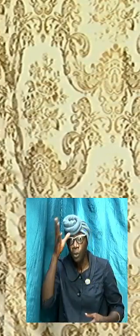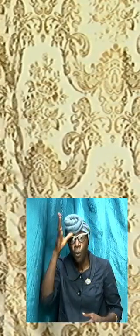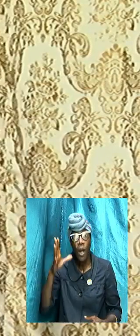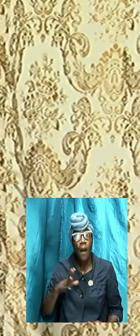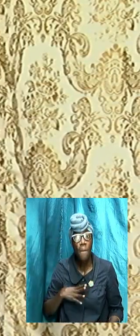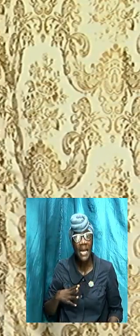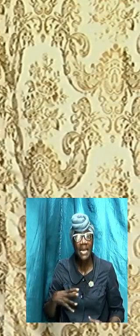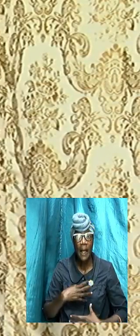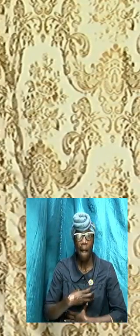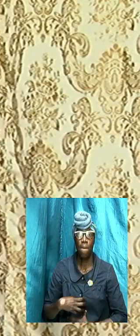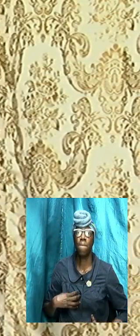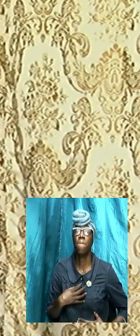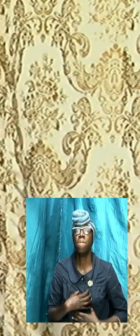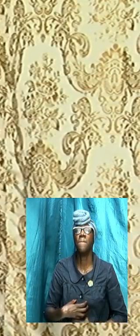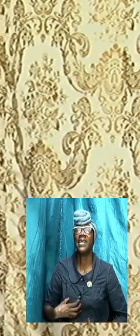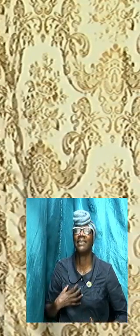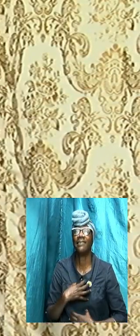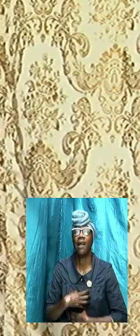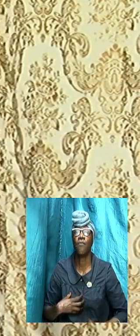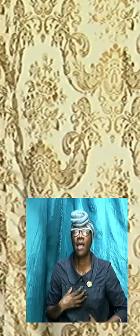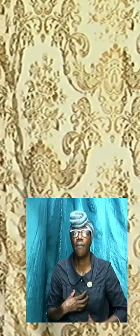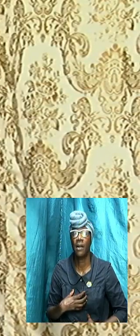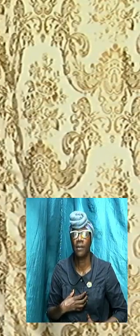One translation put it this way: